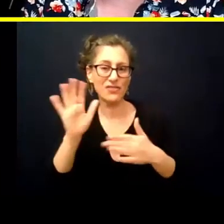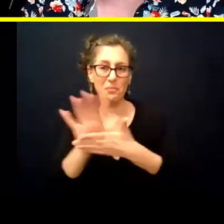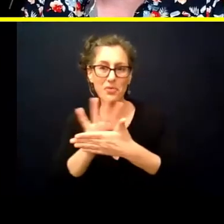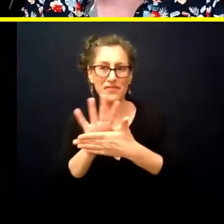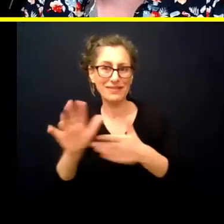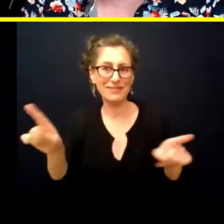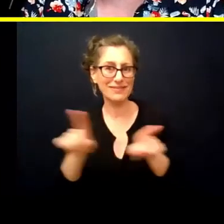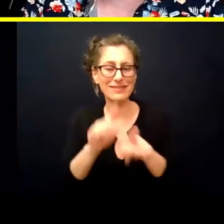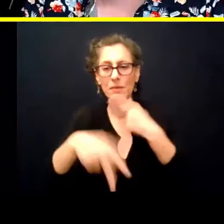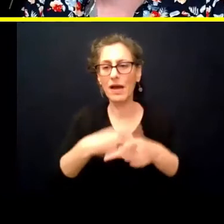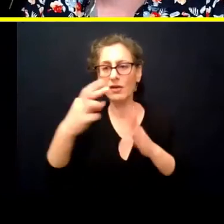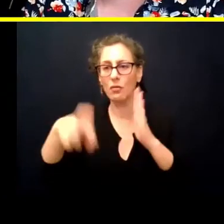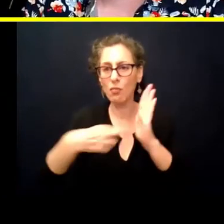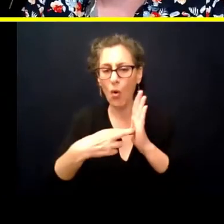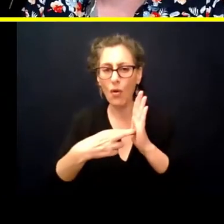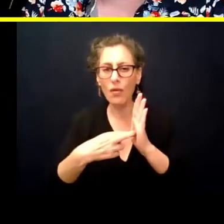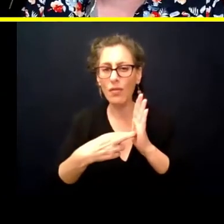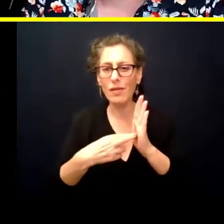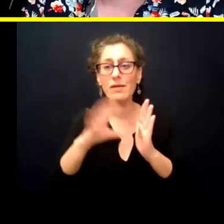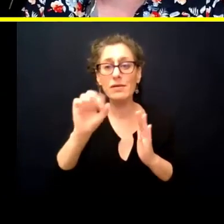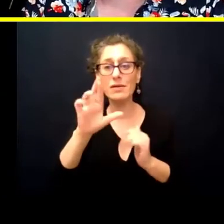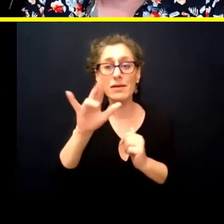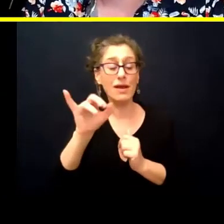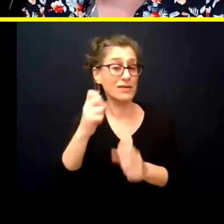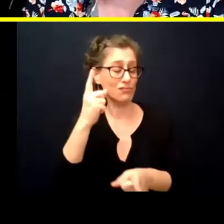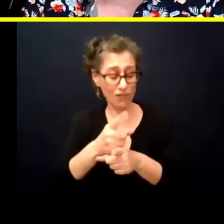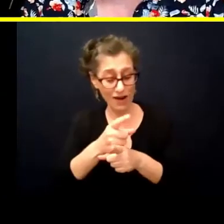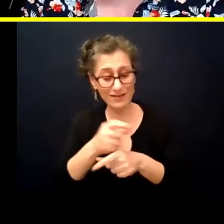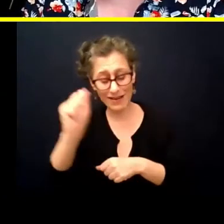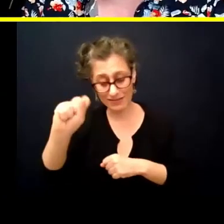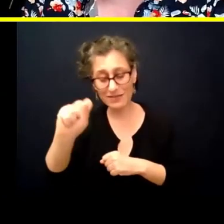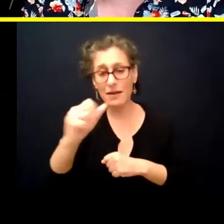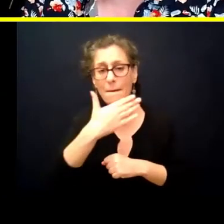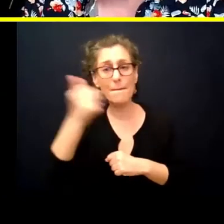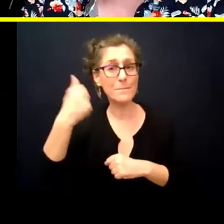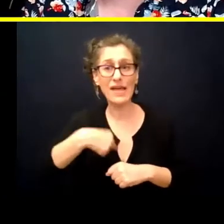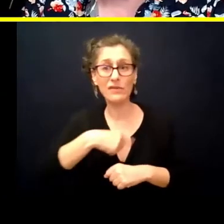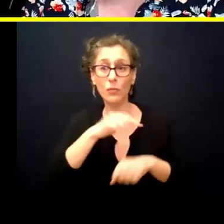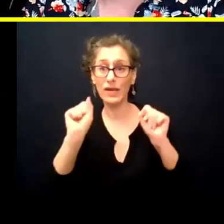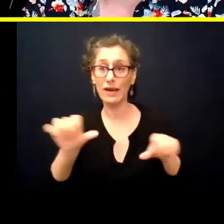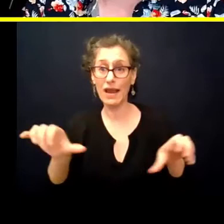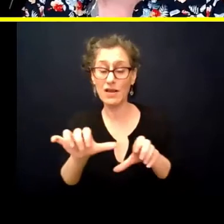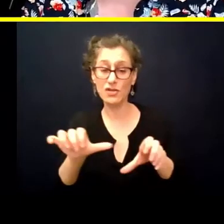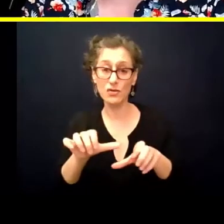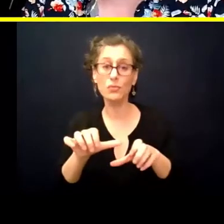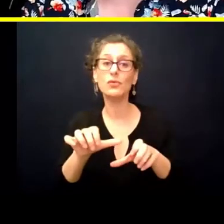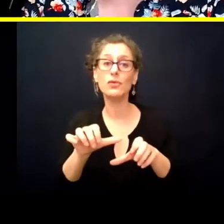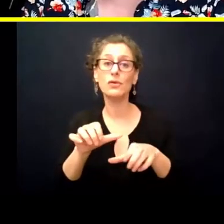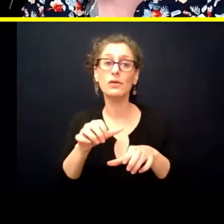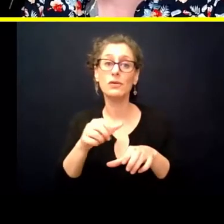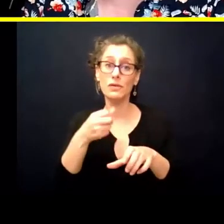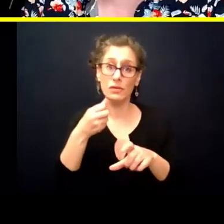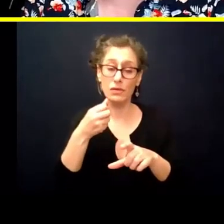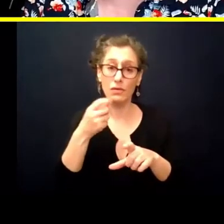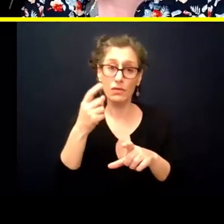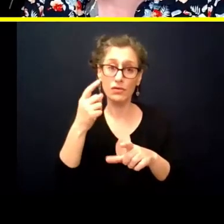a really good place to start. And Carrie's absolutely right. I think the best thing that we can do to get to that place is